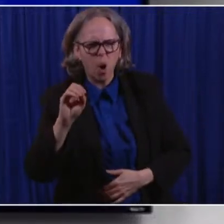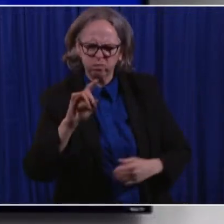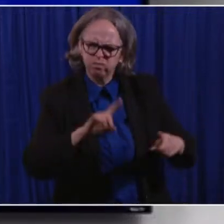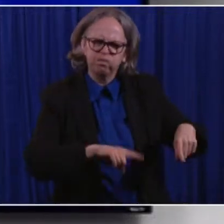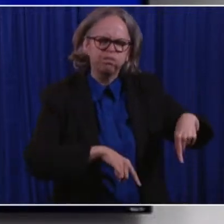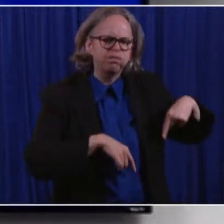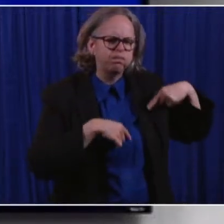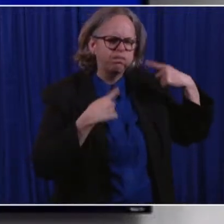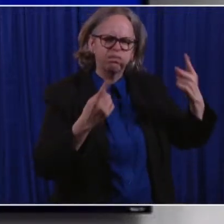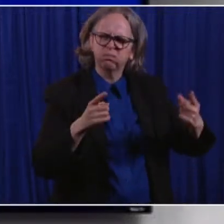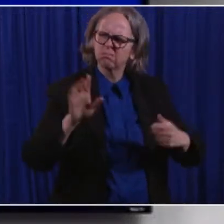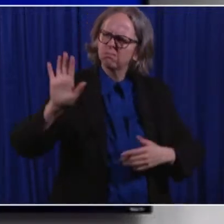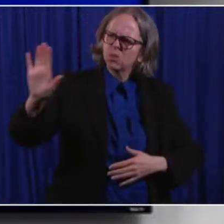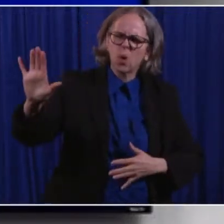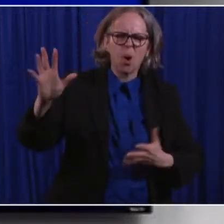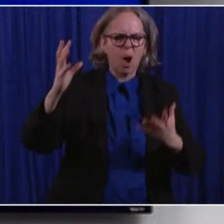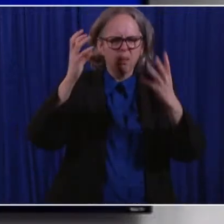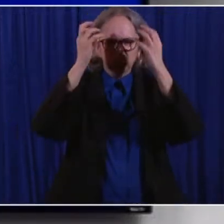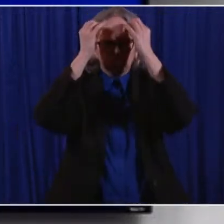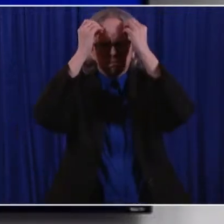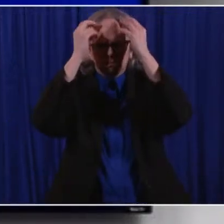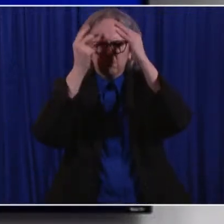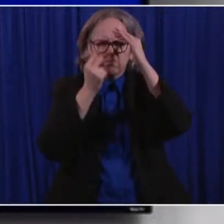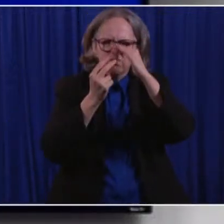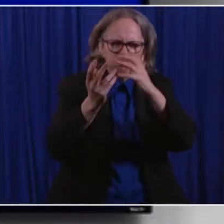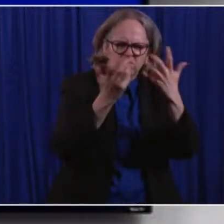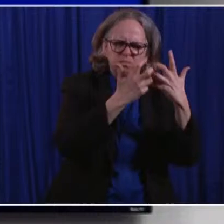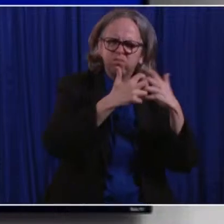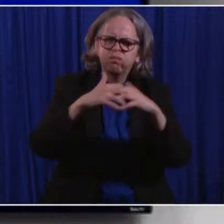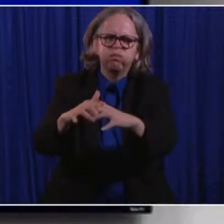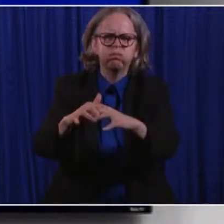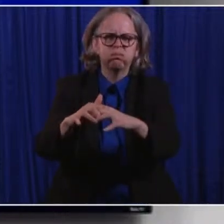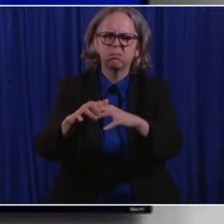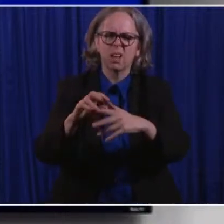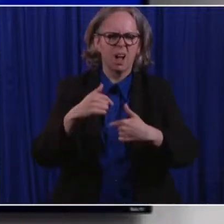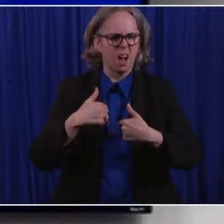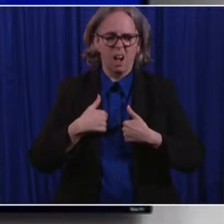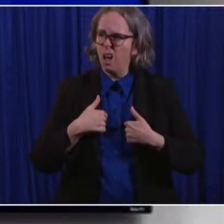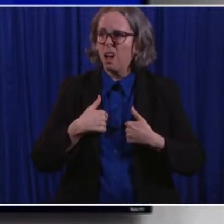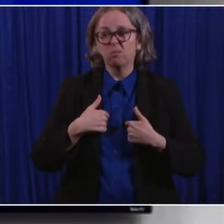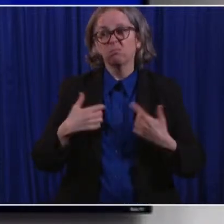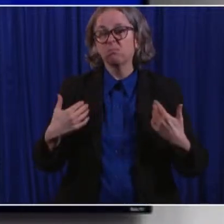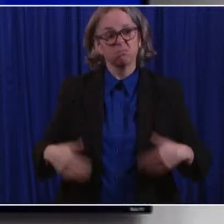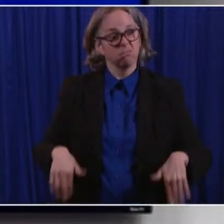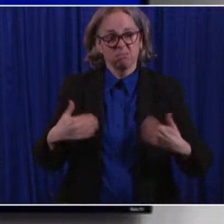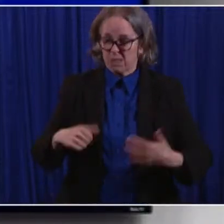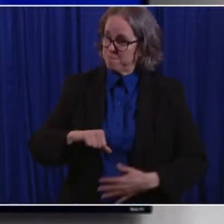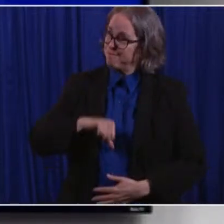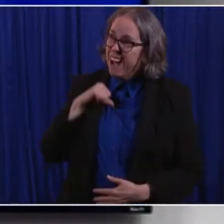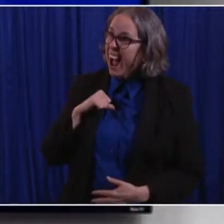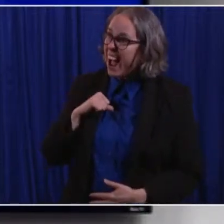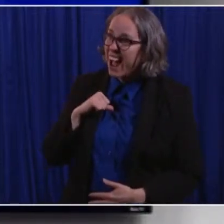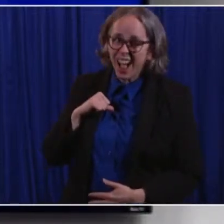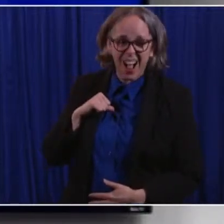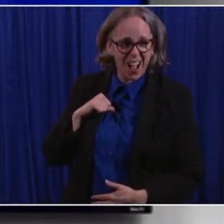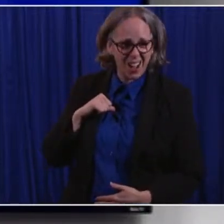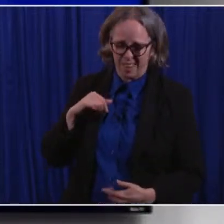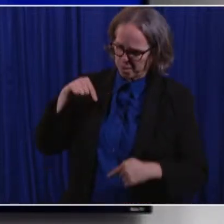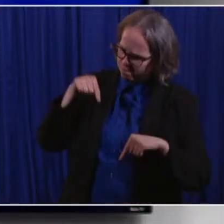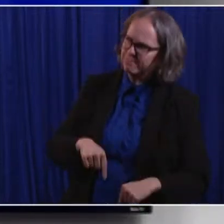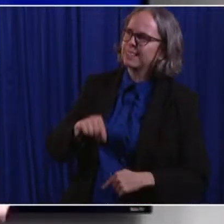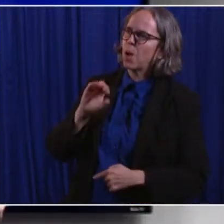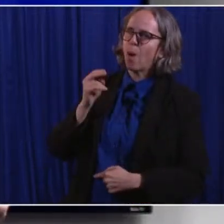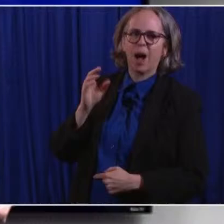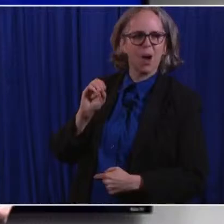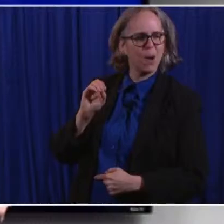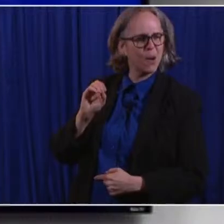imagination, all the way through. I have never been prouder to be a citizen of the state of Ohio than I have been in this past year.